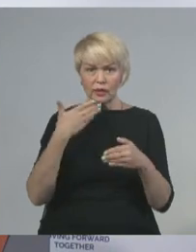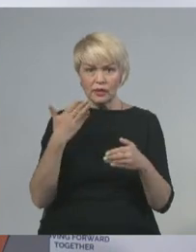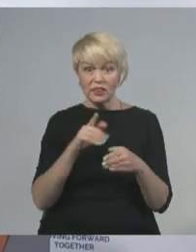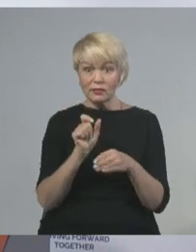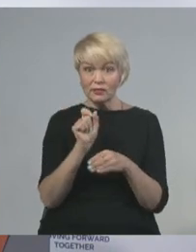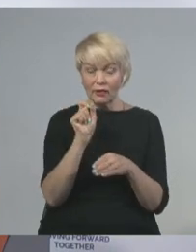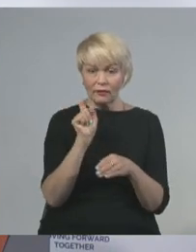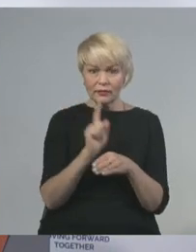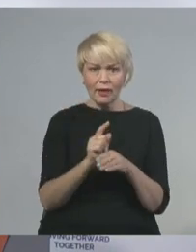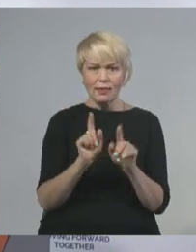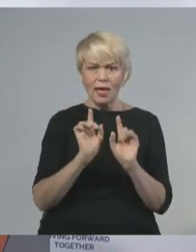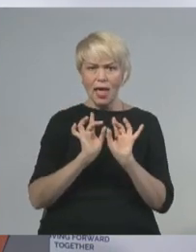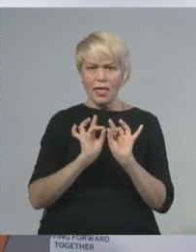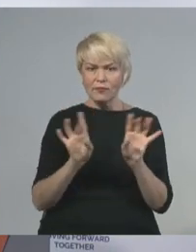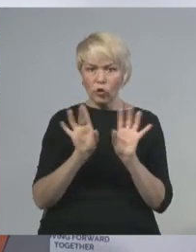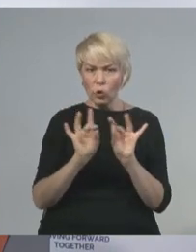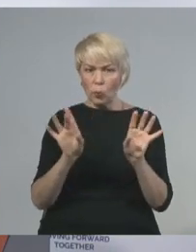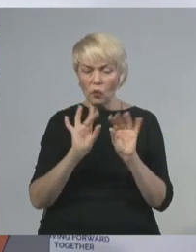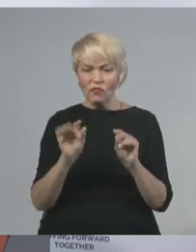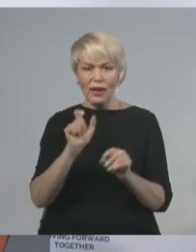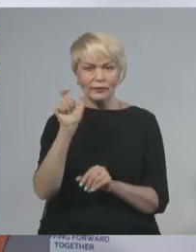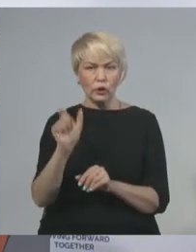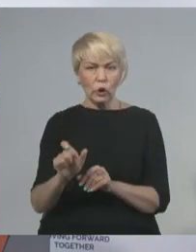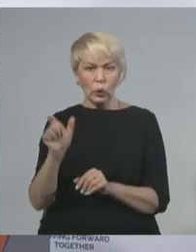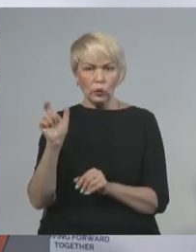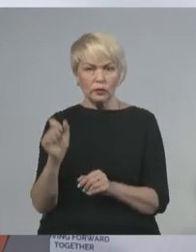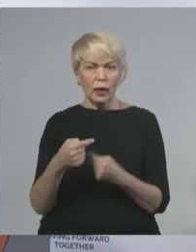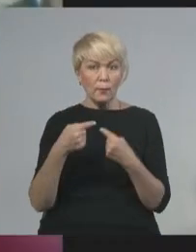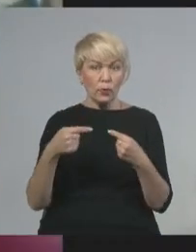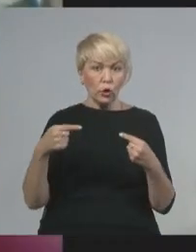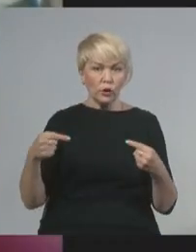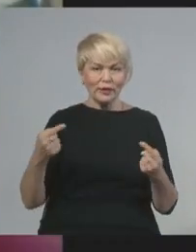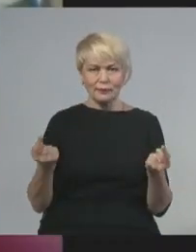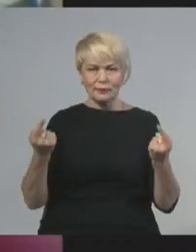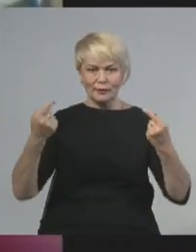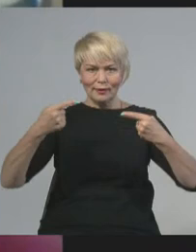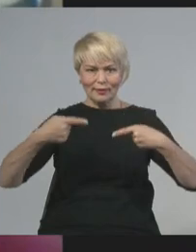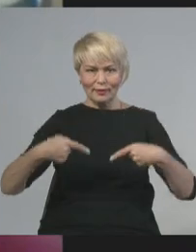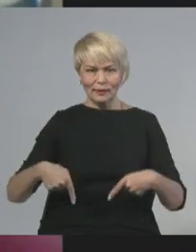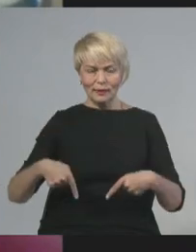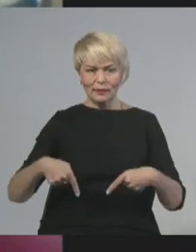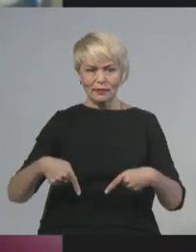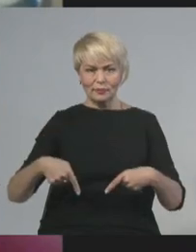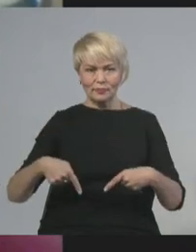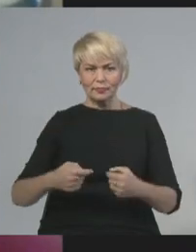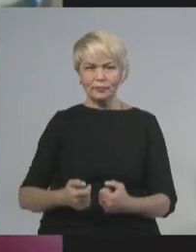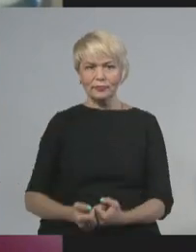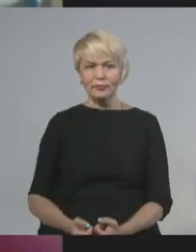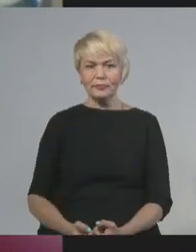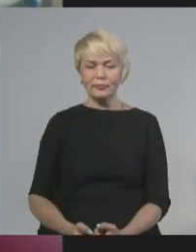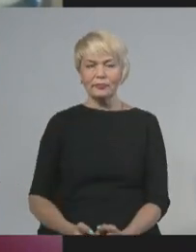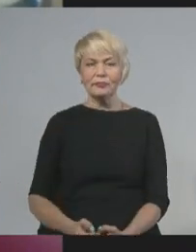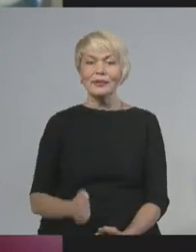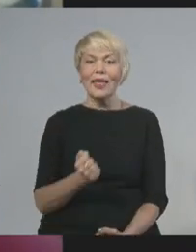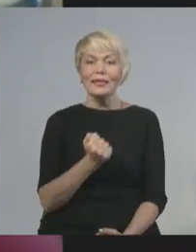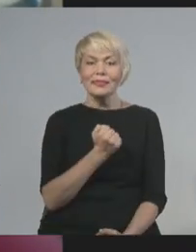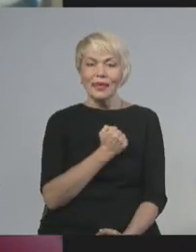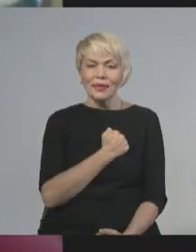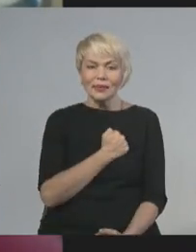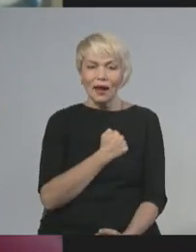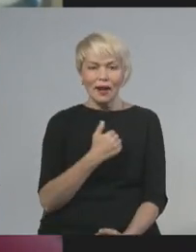well as i told you in poland the problem is that everybody watches their own media so unfortunately i do not watch a lot